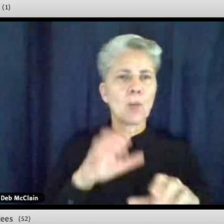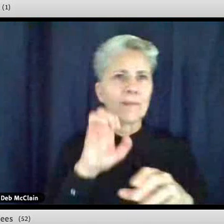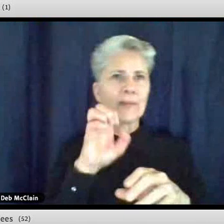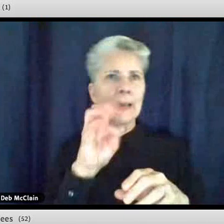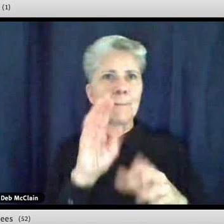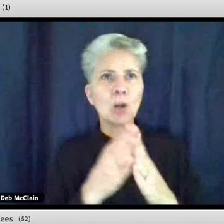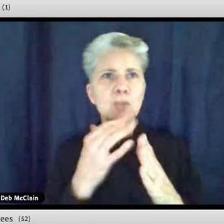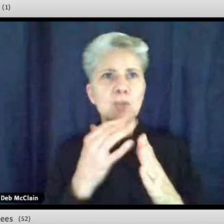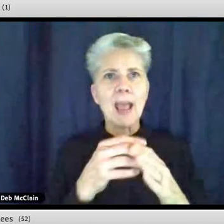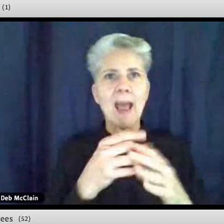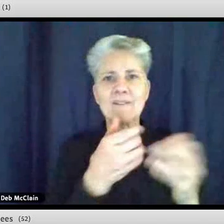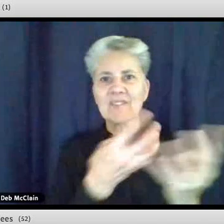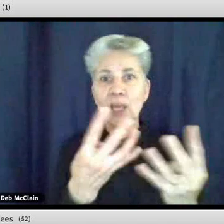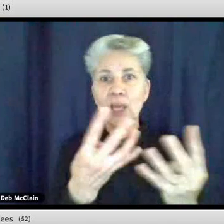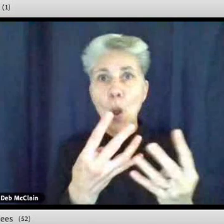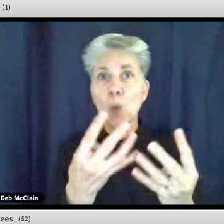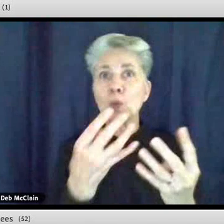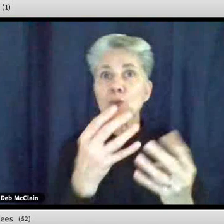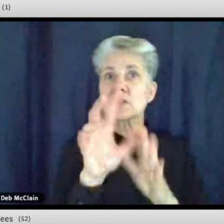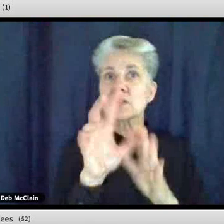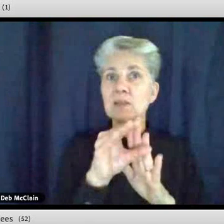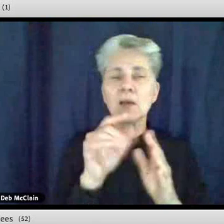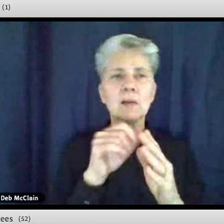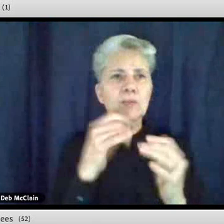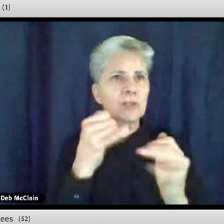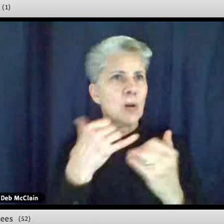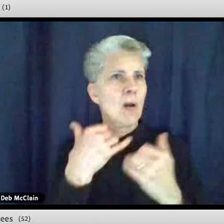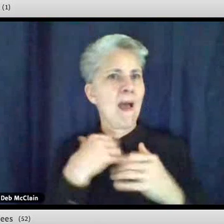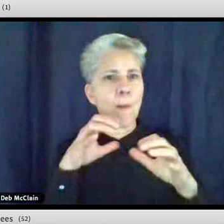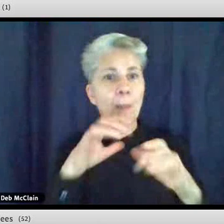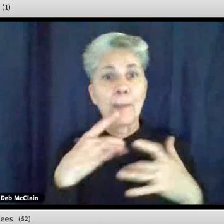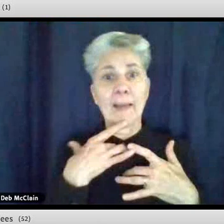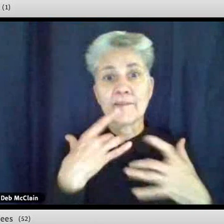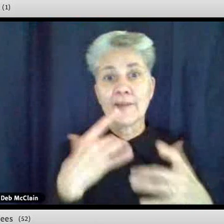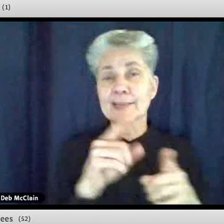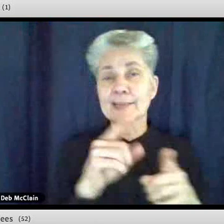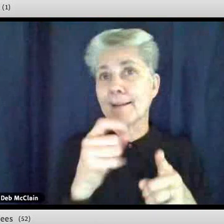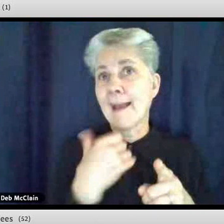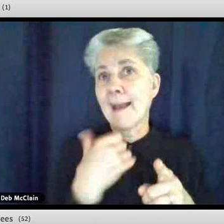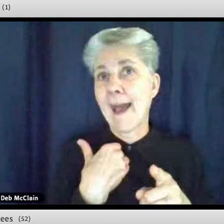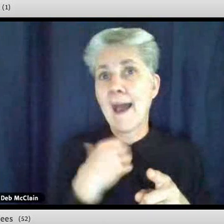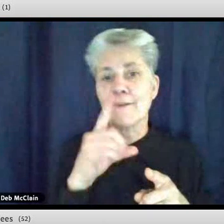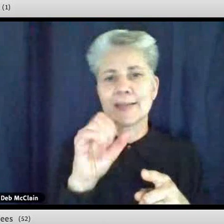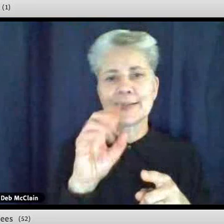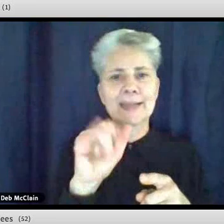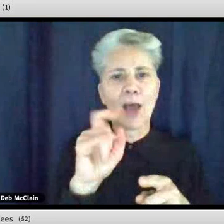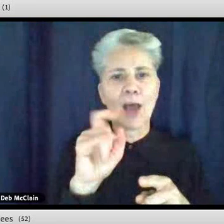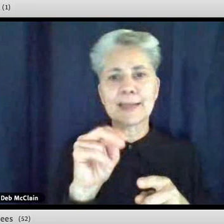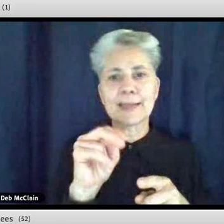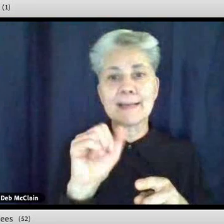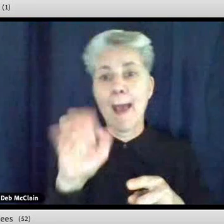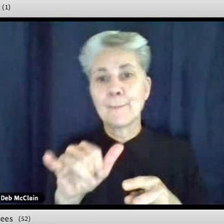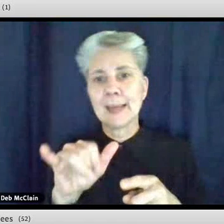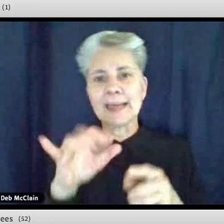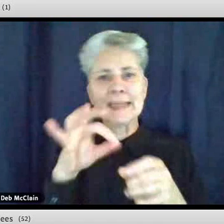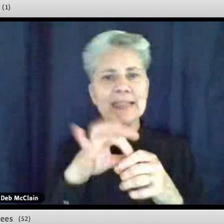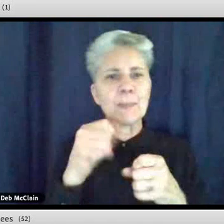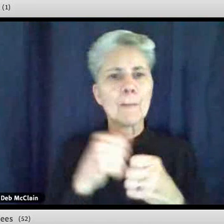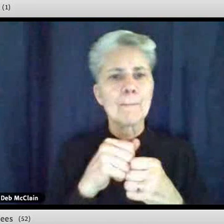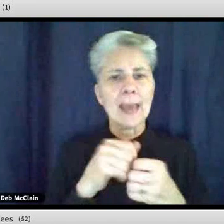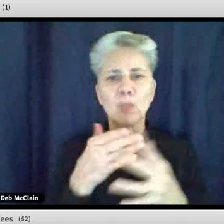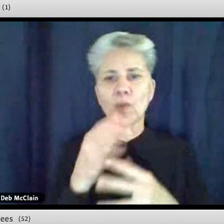public about what we do. Like we have a library chat, we have ebooks, we have streaming videos. You can still have public events,